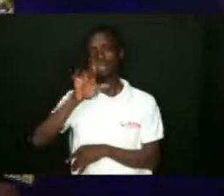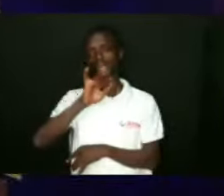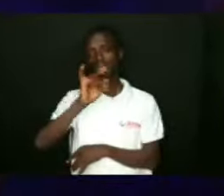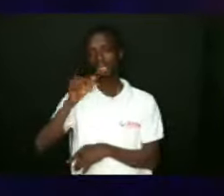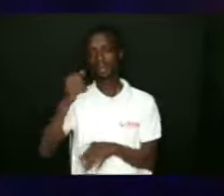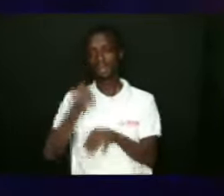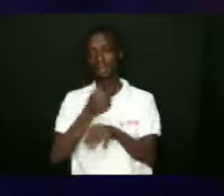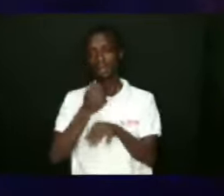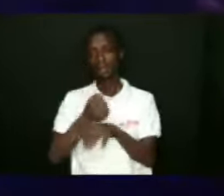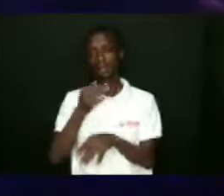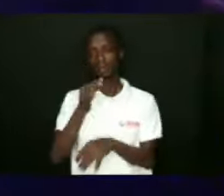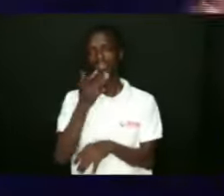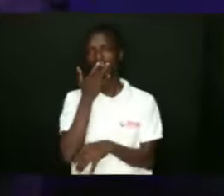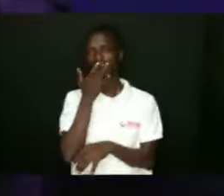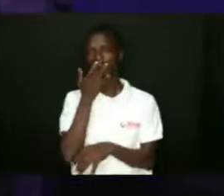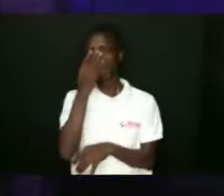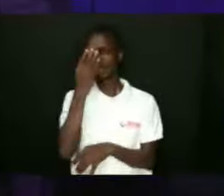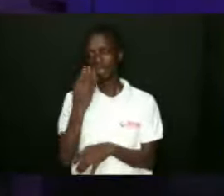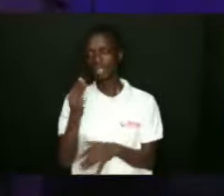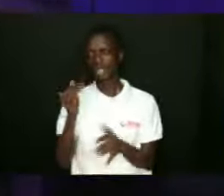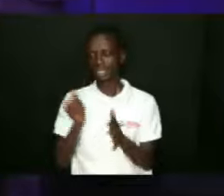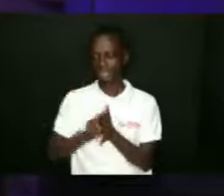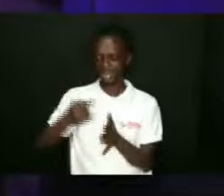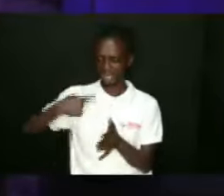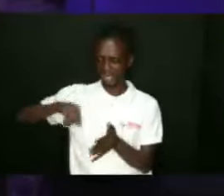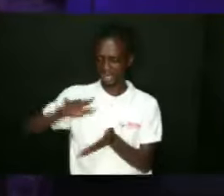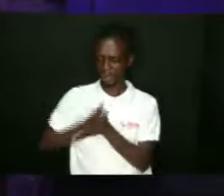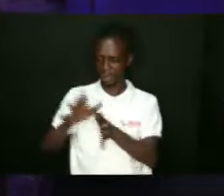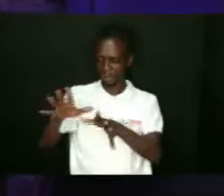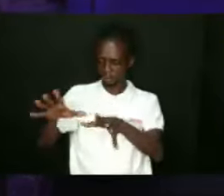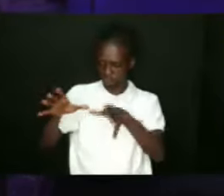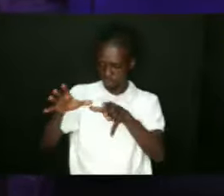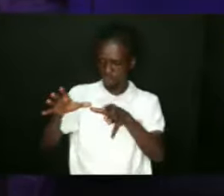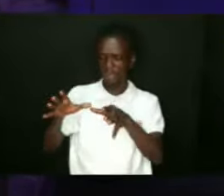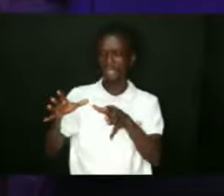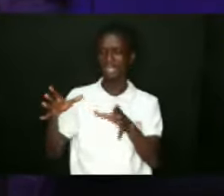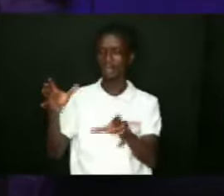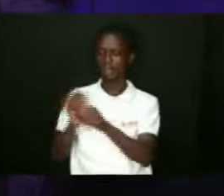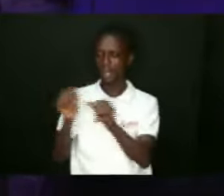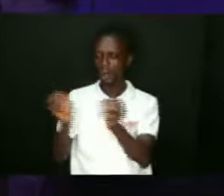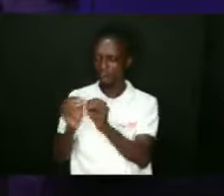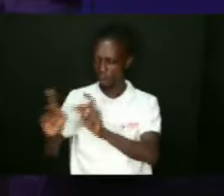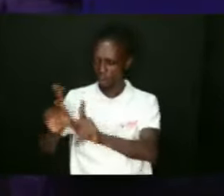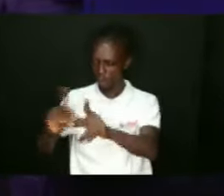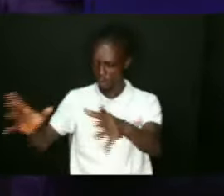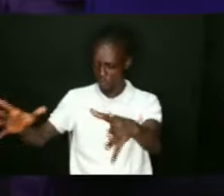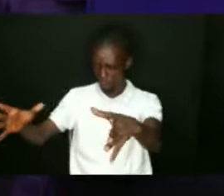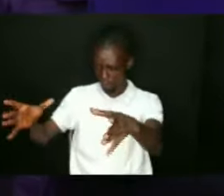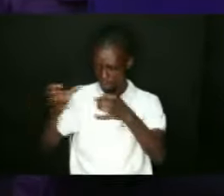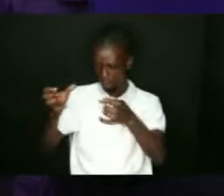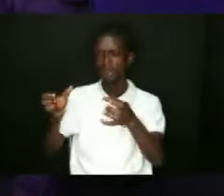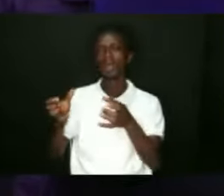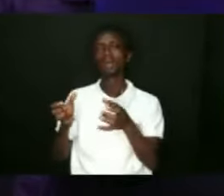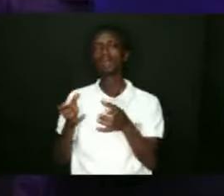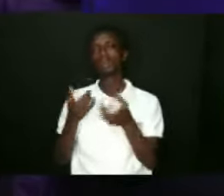will be attractive. And that it describes that you must carry an aura